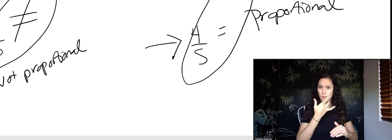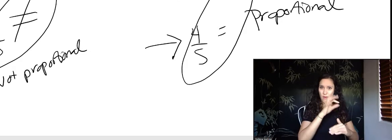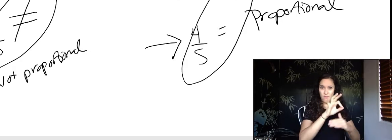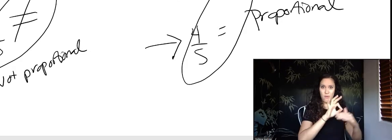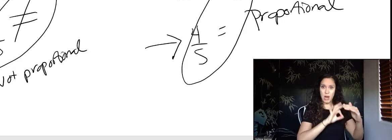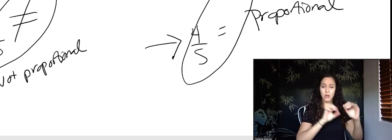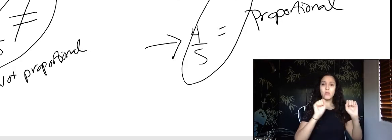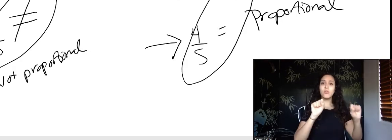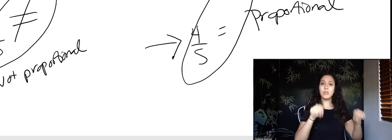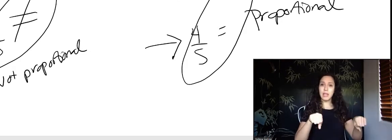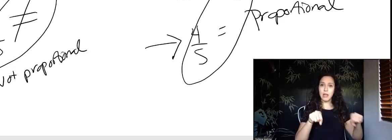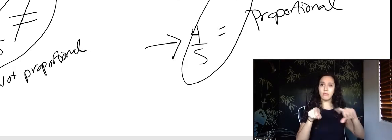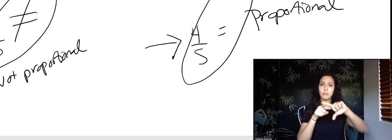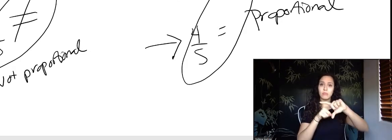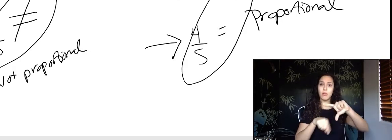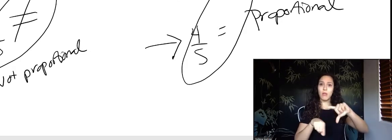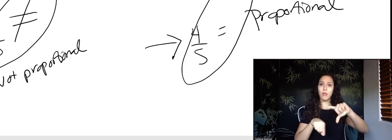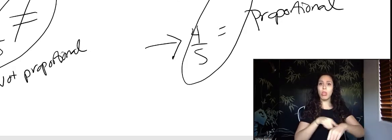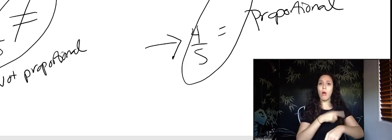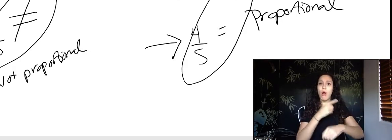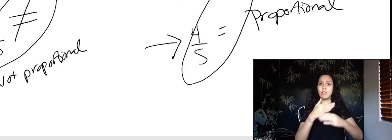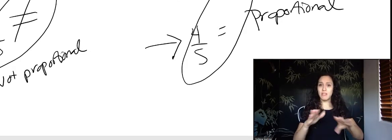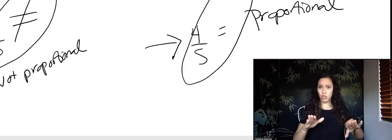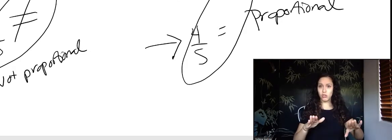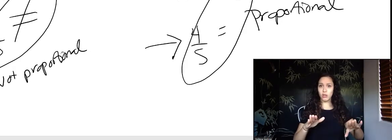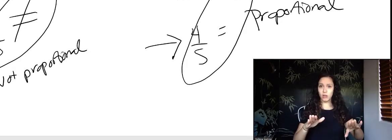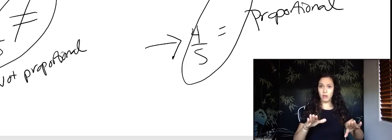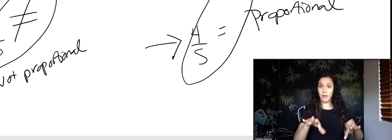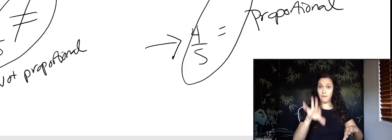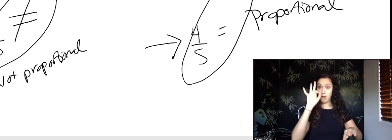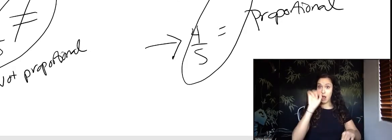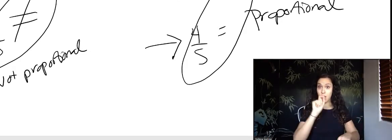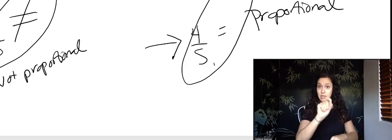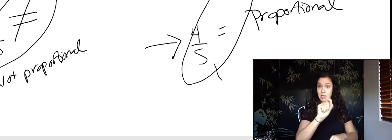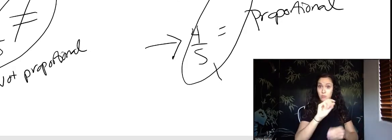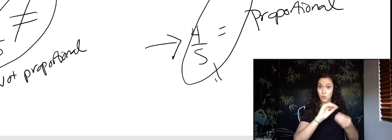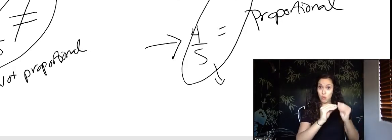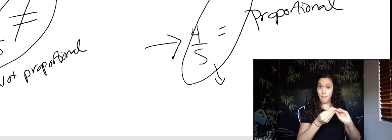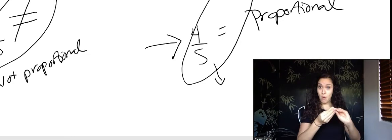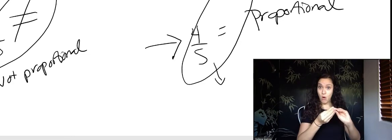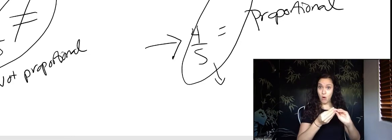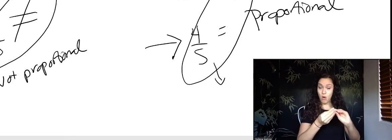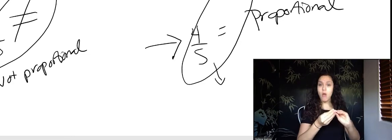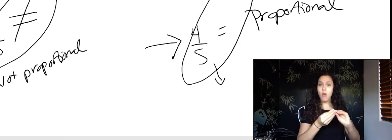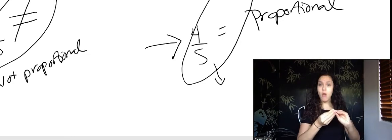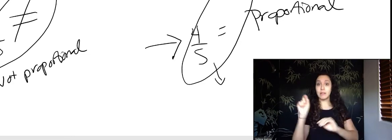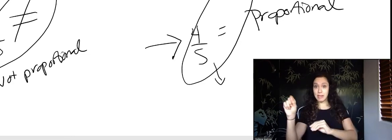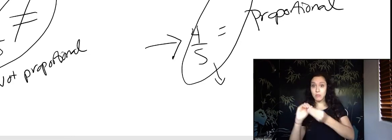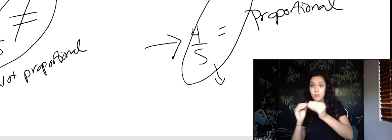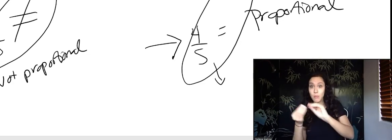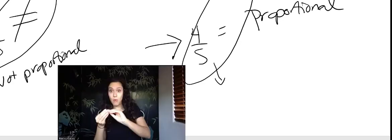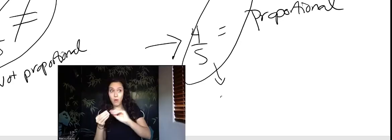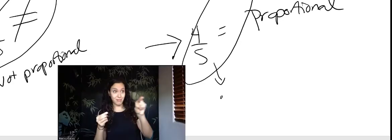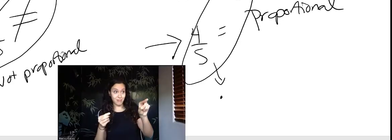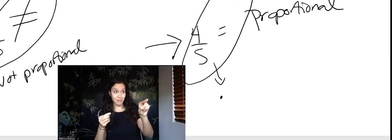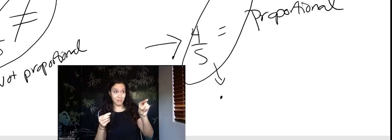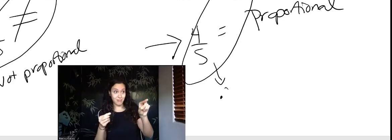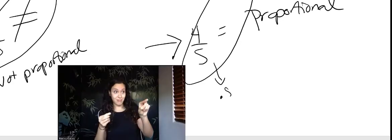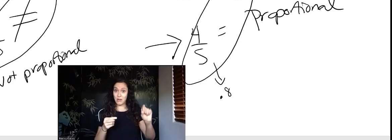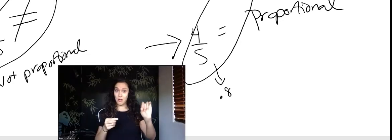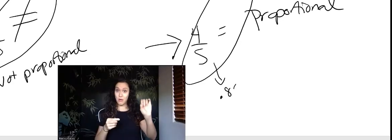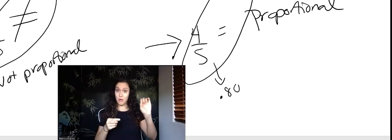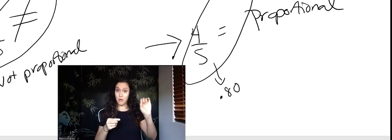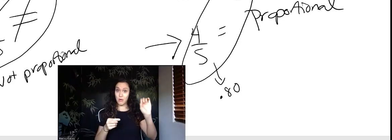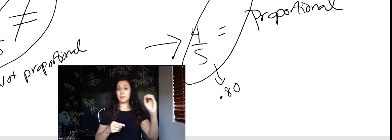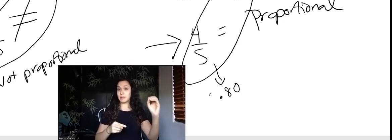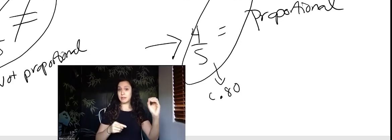you can do long division and figure out what the decimal version of each is. And if you do, you will see